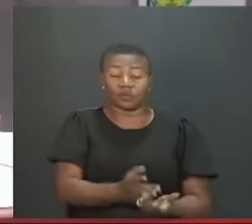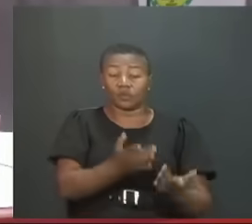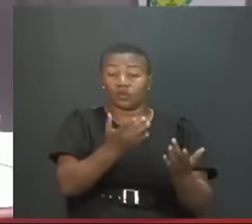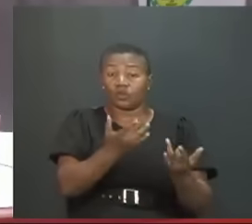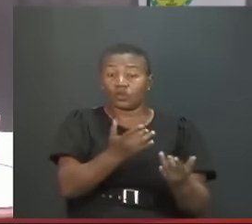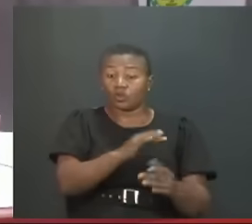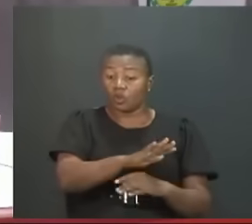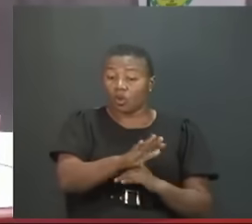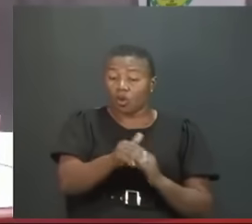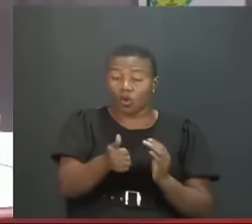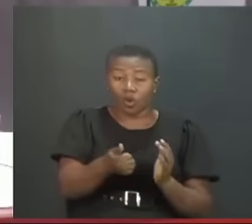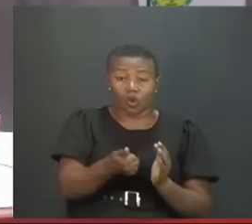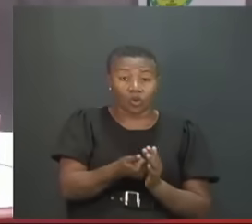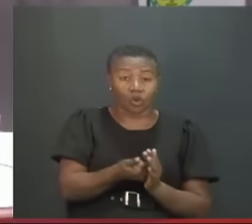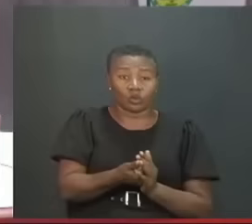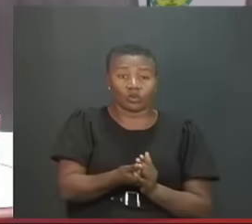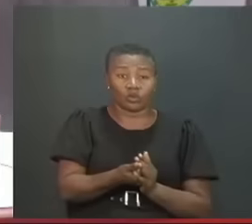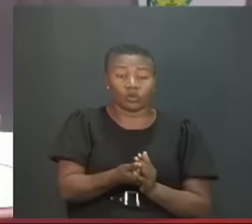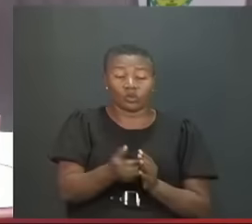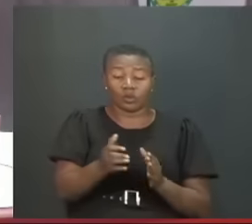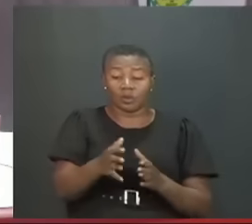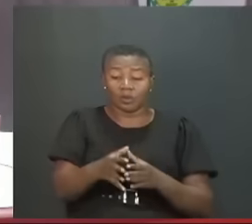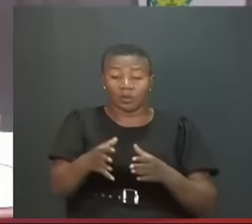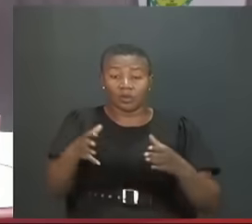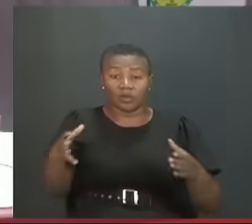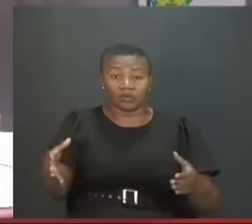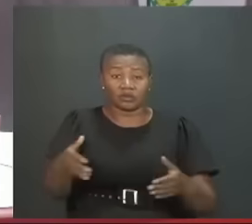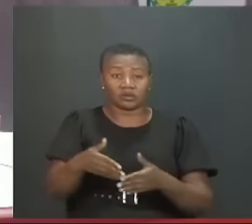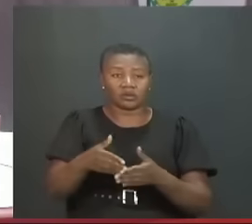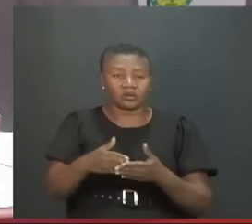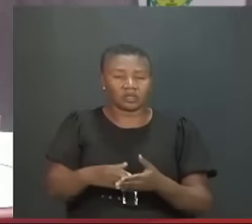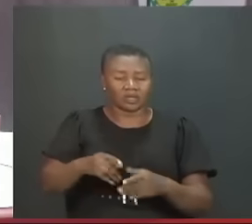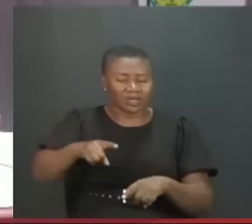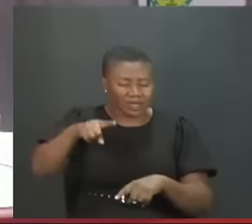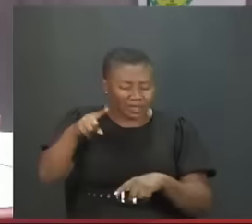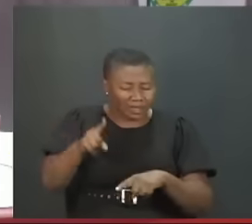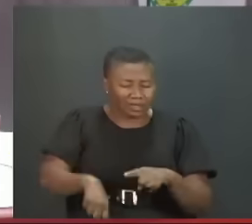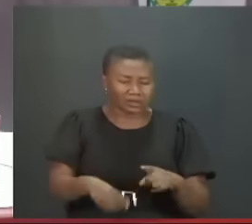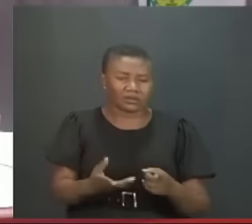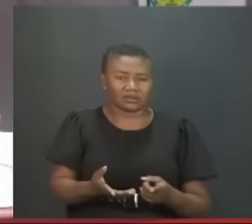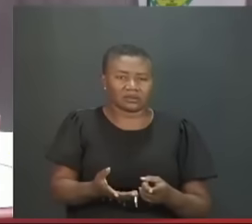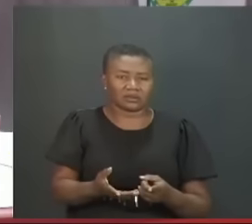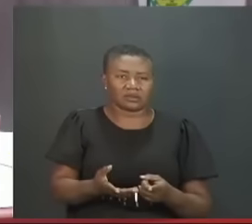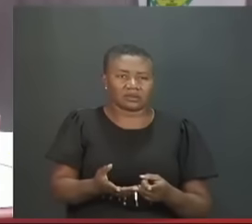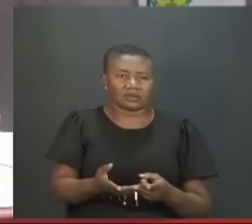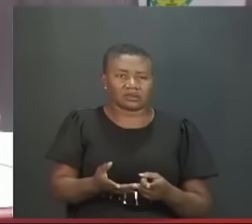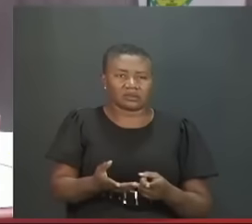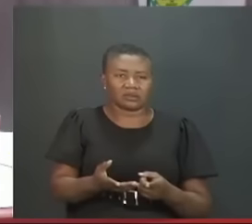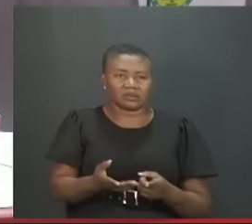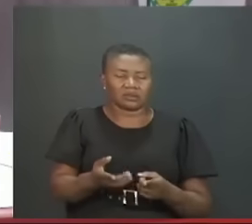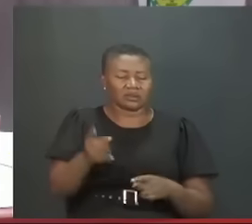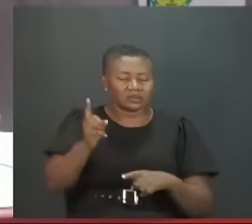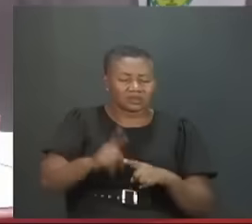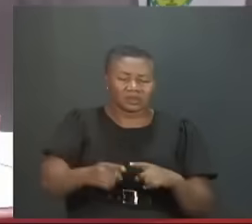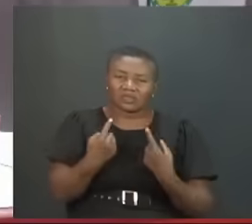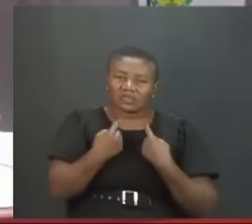this, the majority leader cannot just announce to us